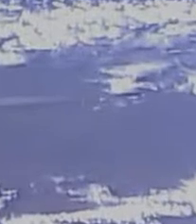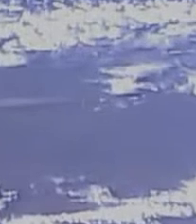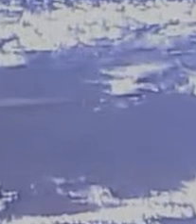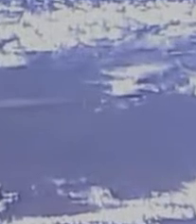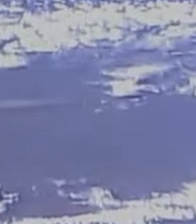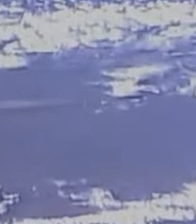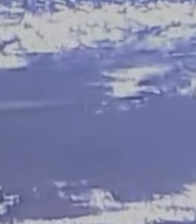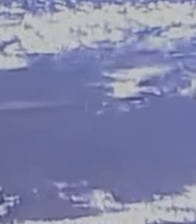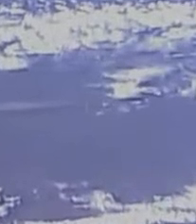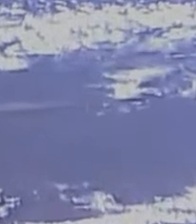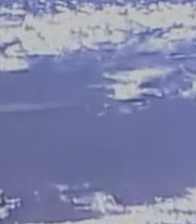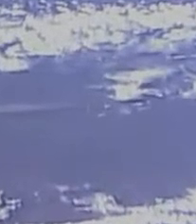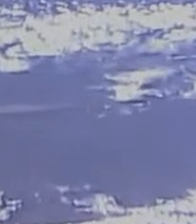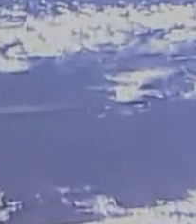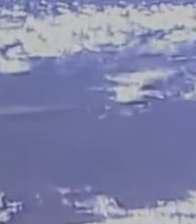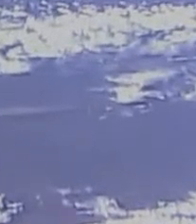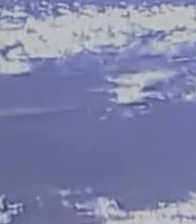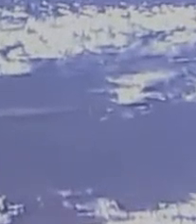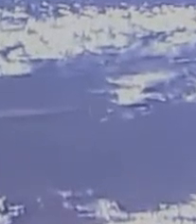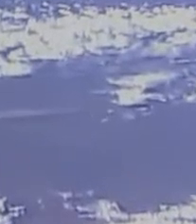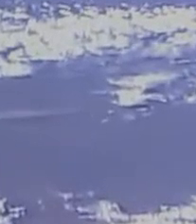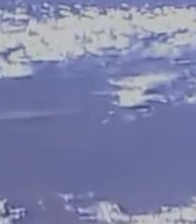e for